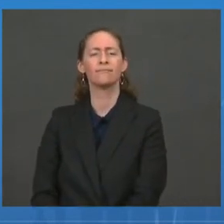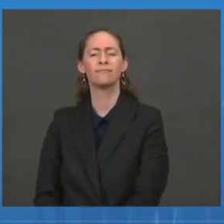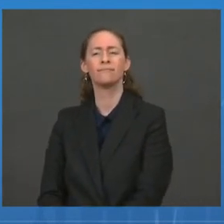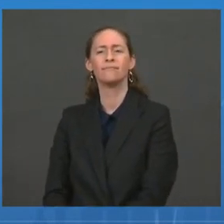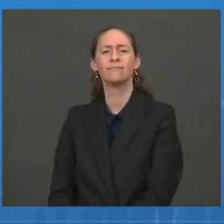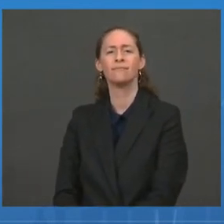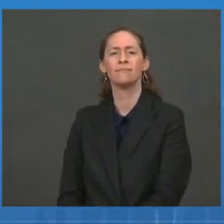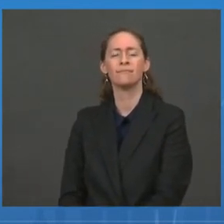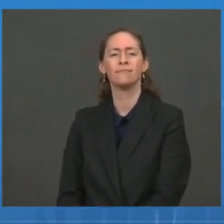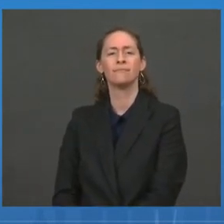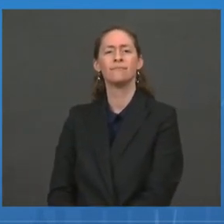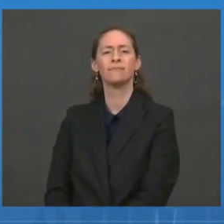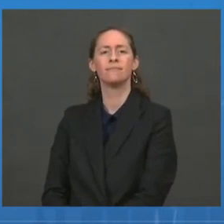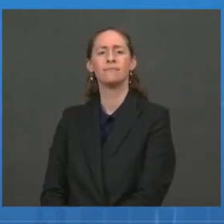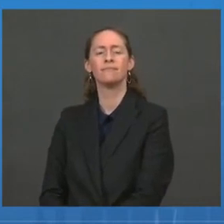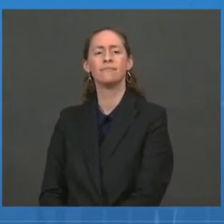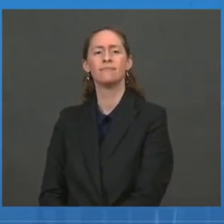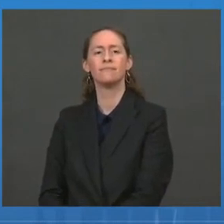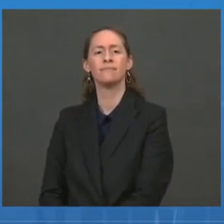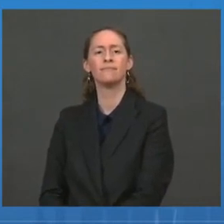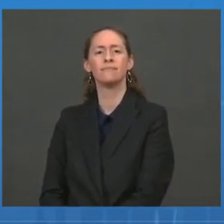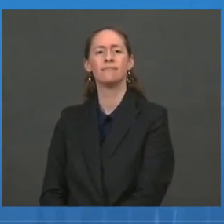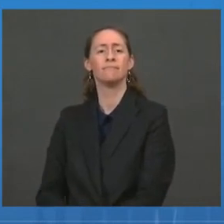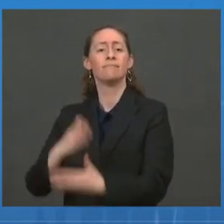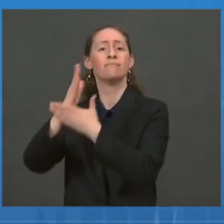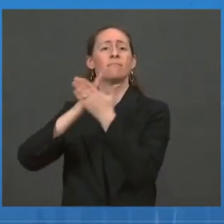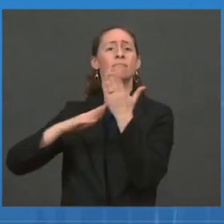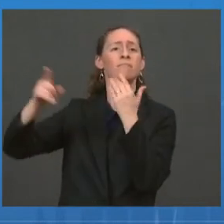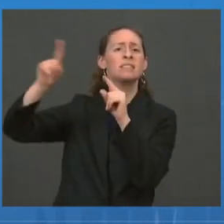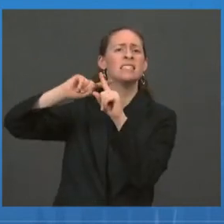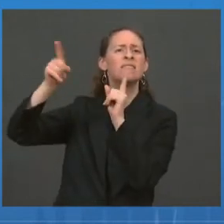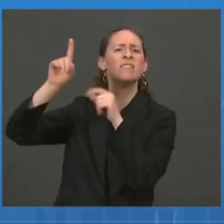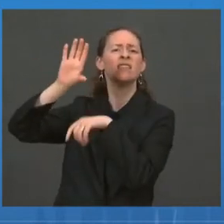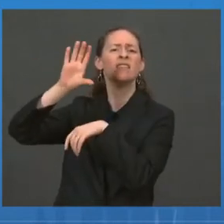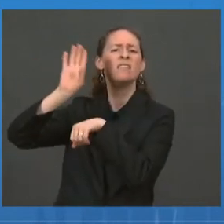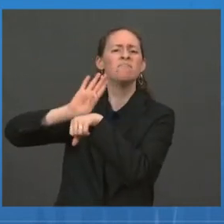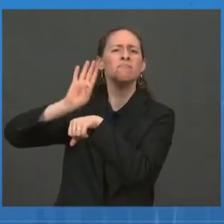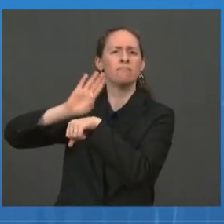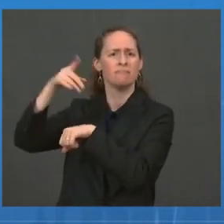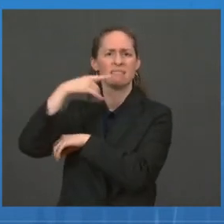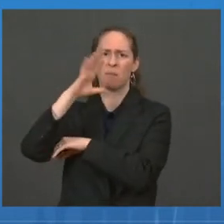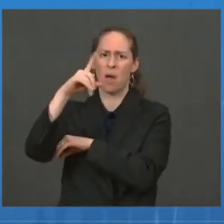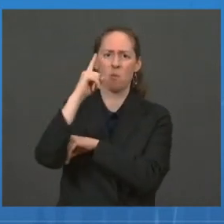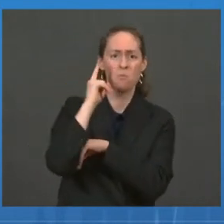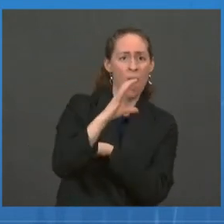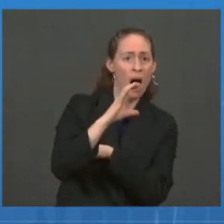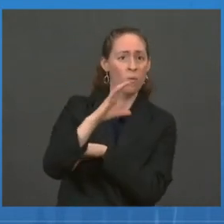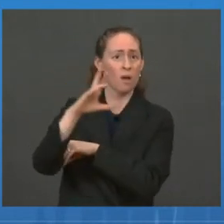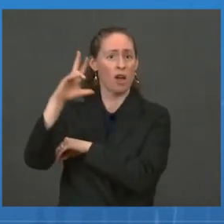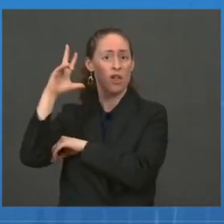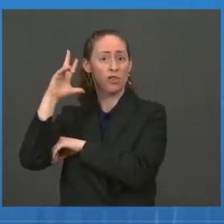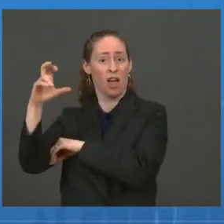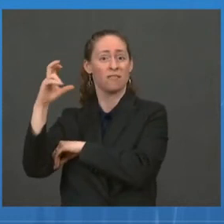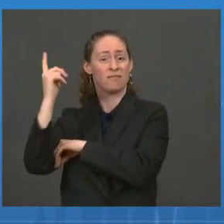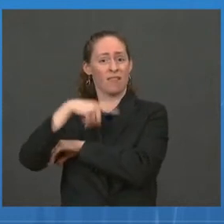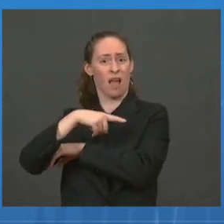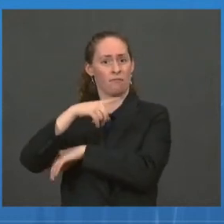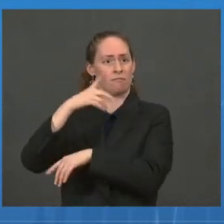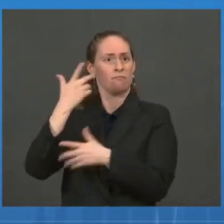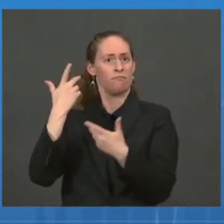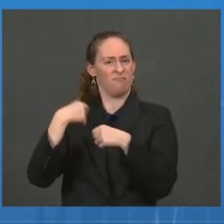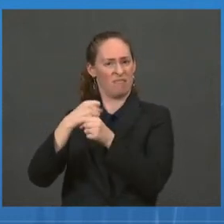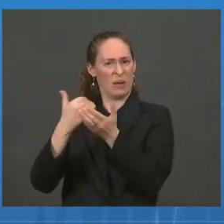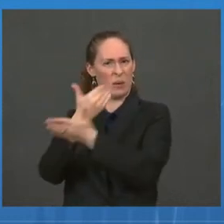um can you clarify how much longer we should be saying the fda and cdc process would would make that whole um that whole